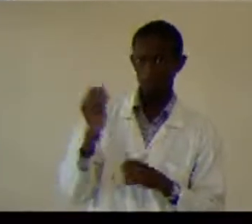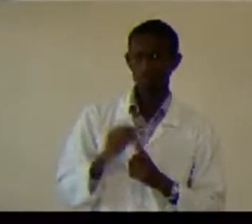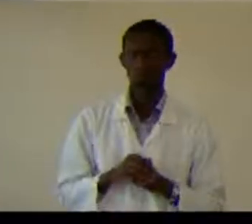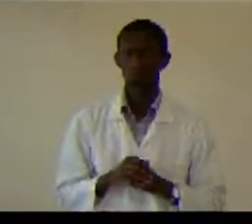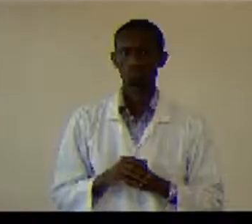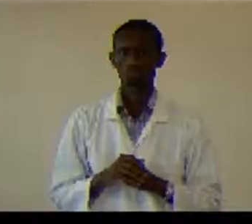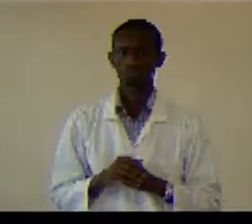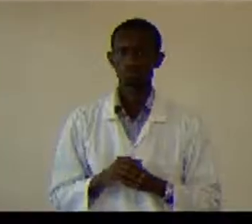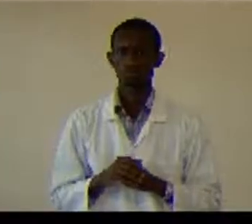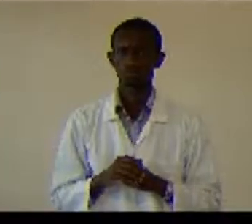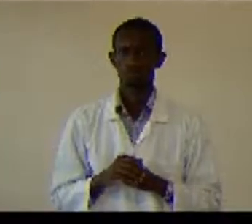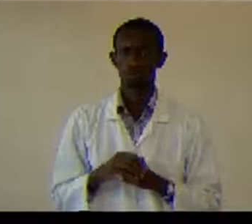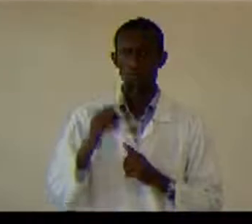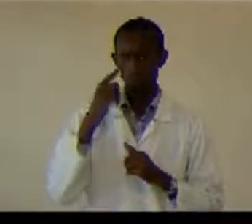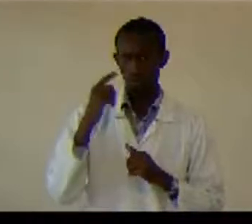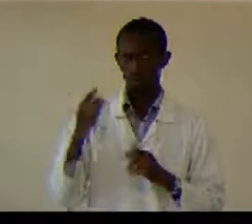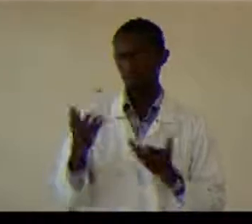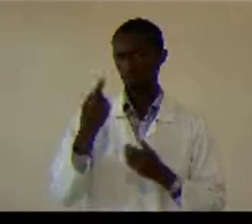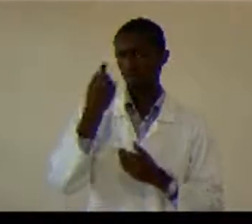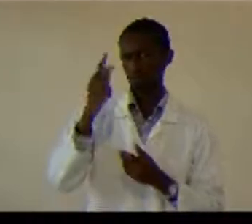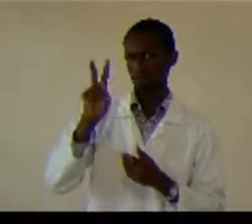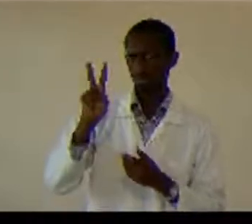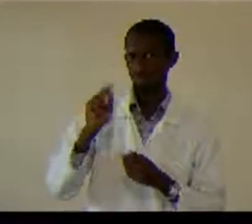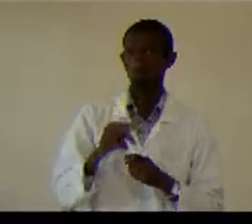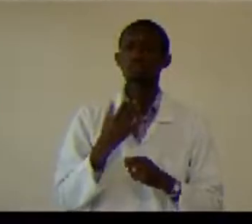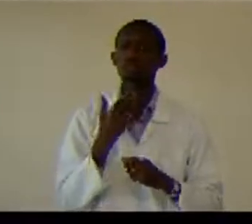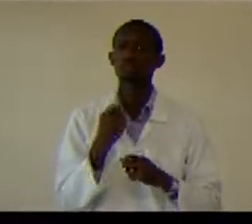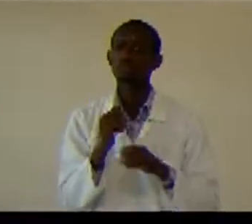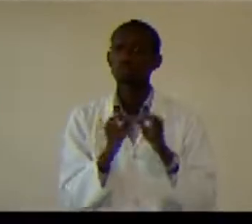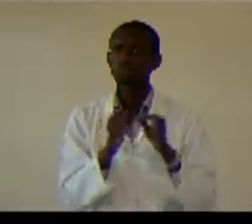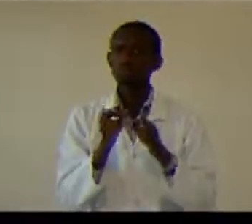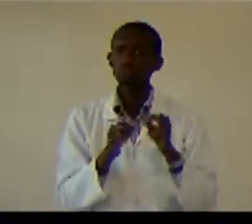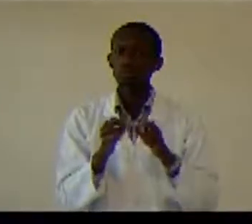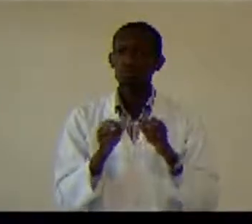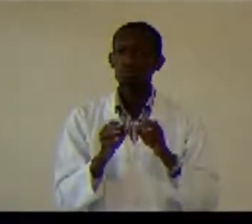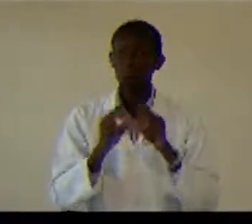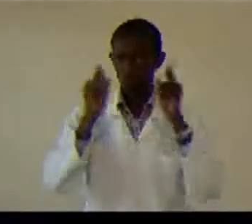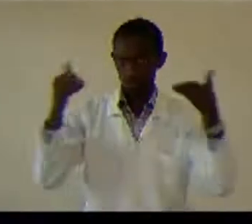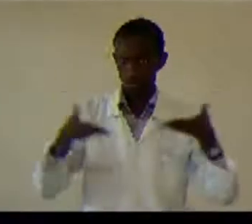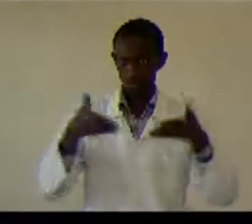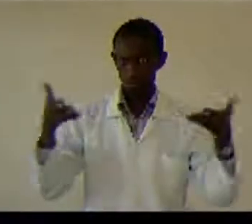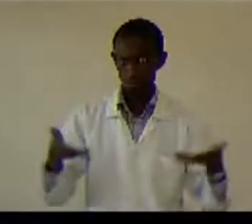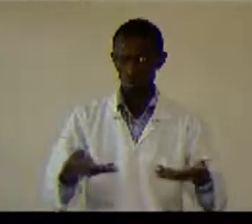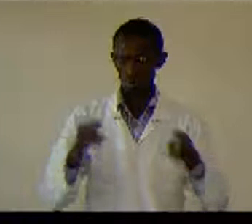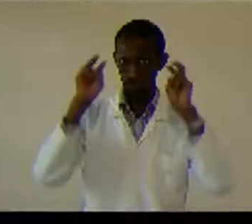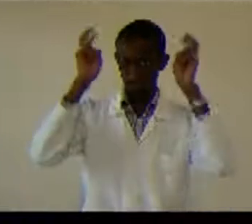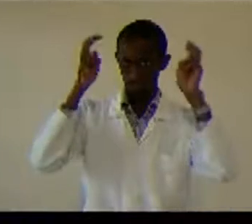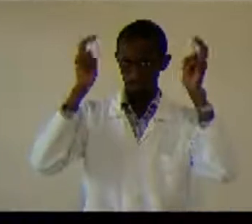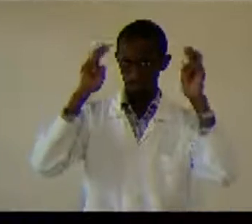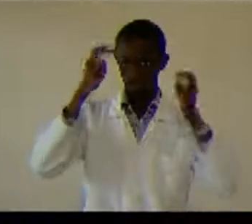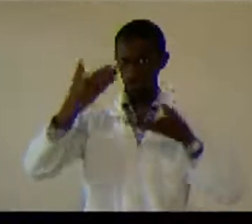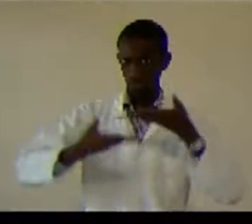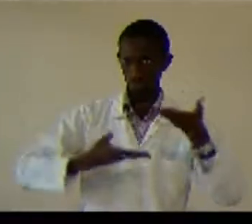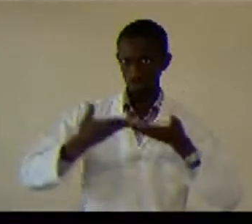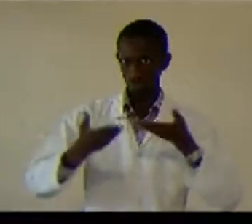to our screen, I want to introduce to you our topic of discussion during